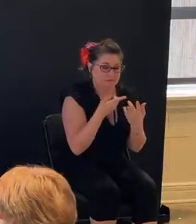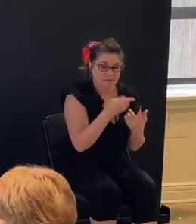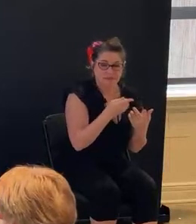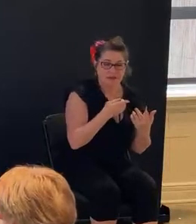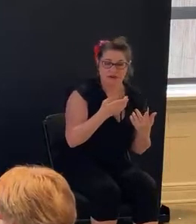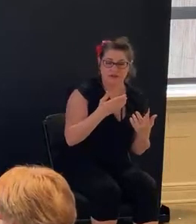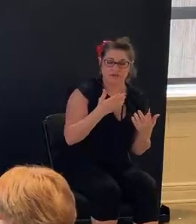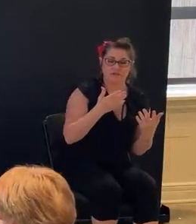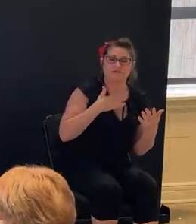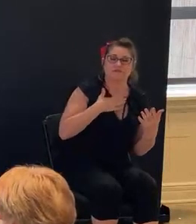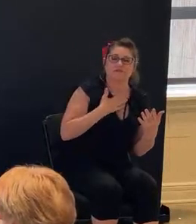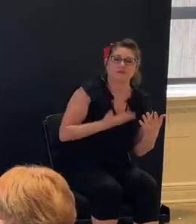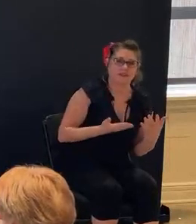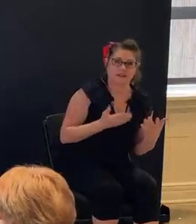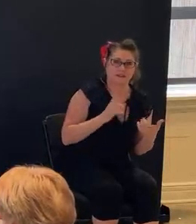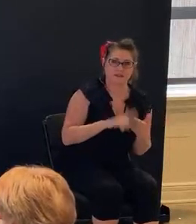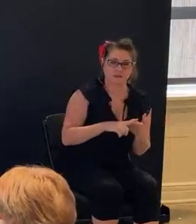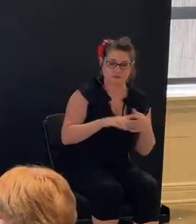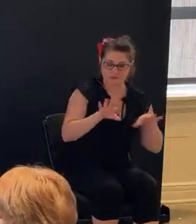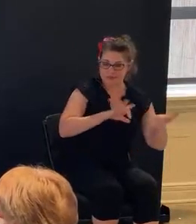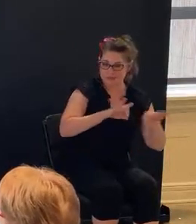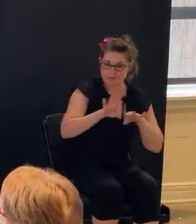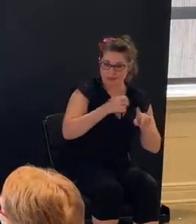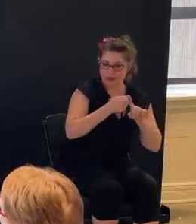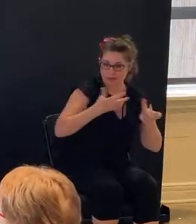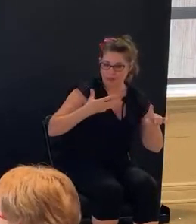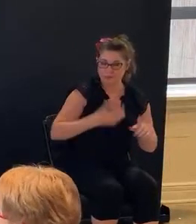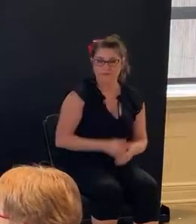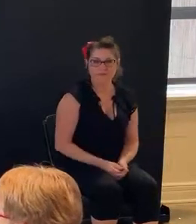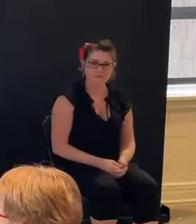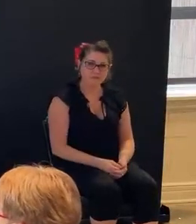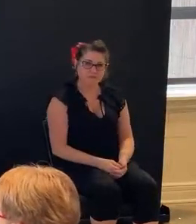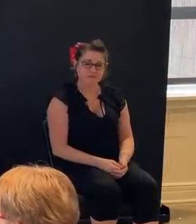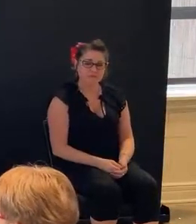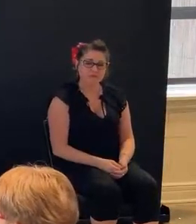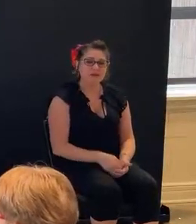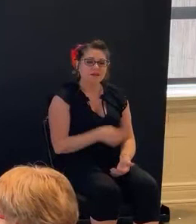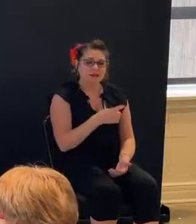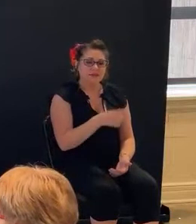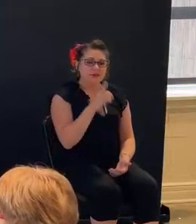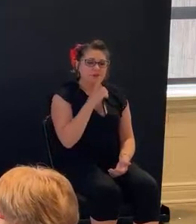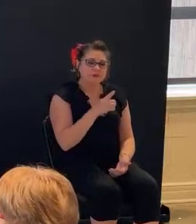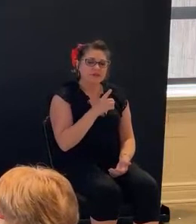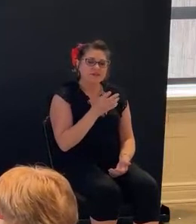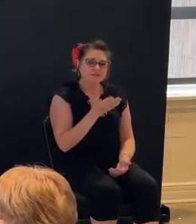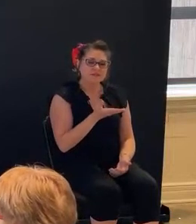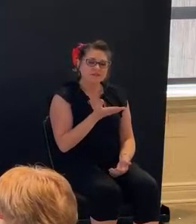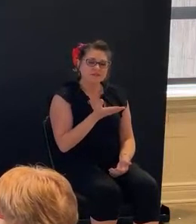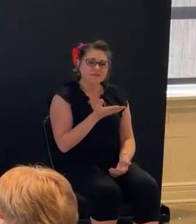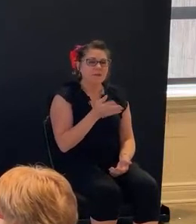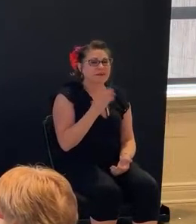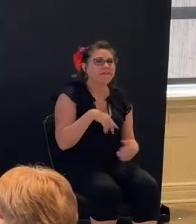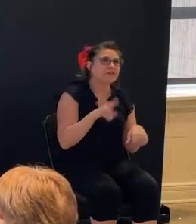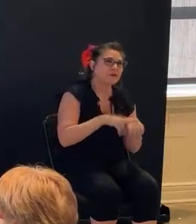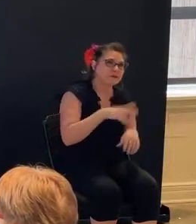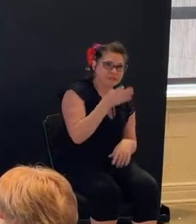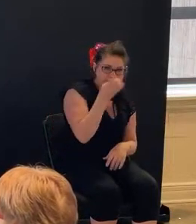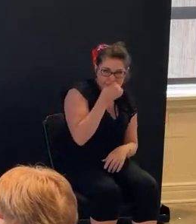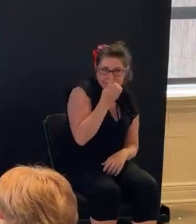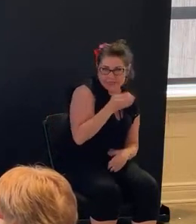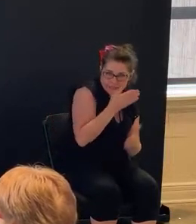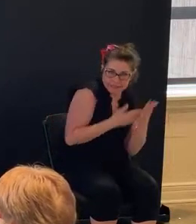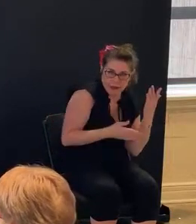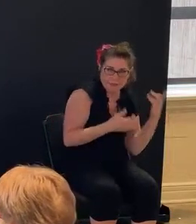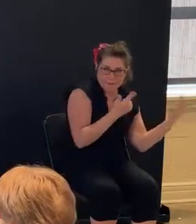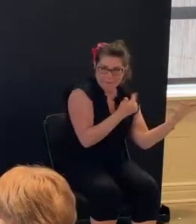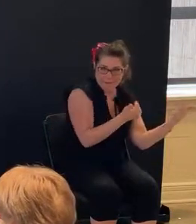so willing to explain it to you. And they're very, for the most part, you know, there's dicks, of course,